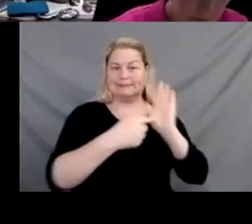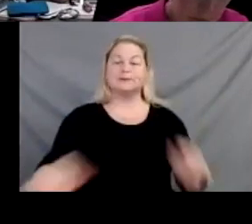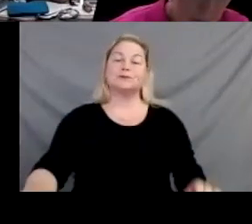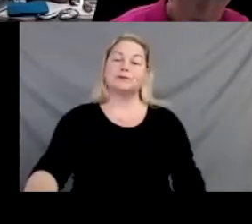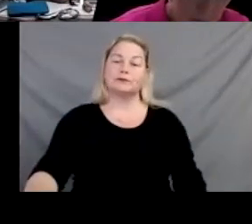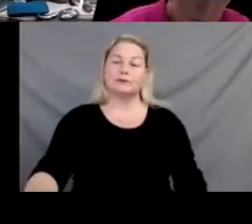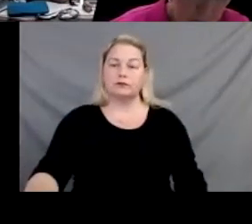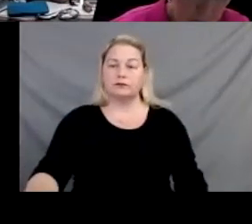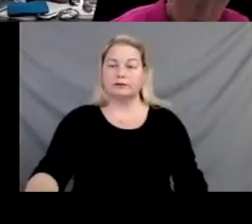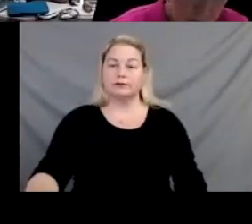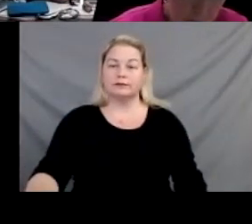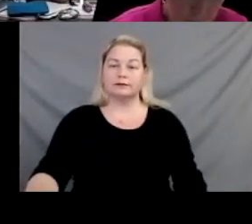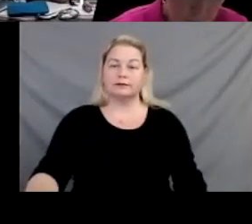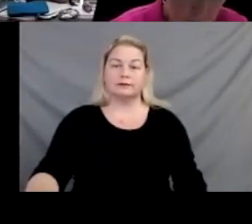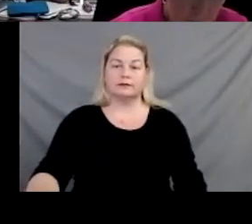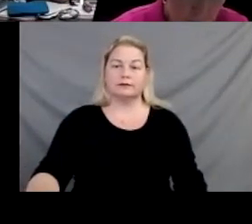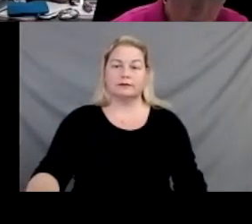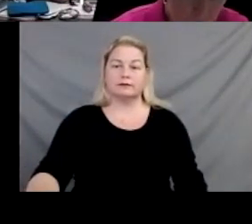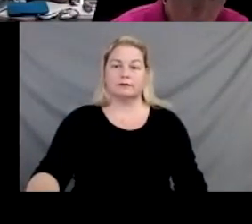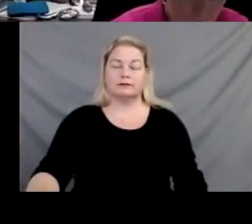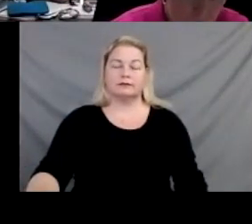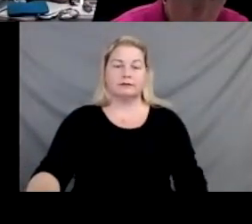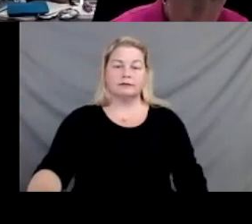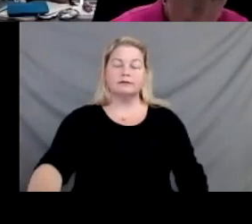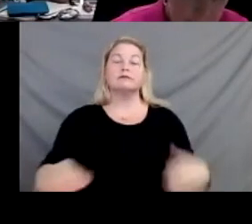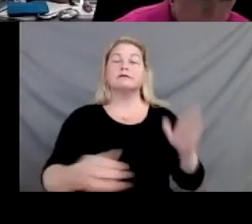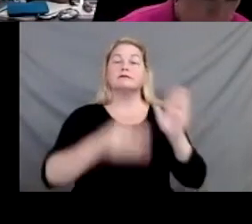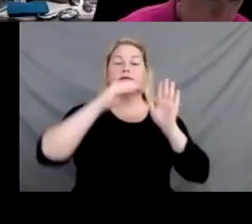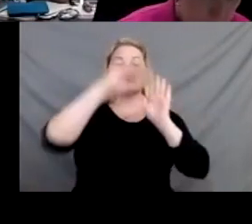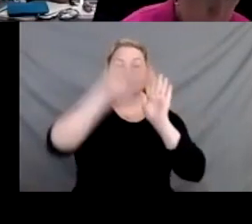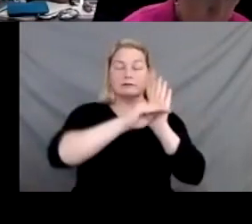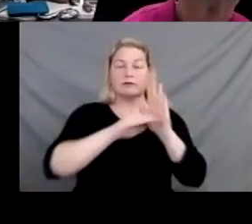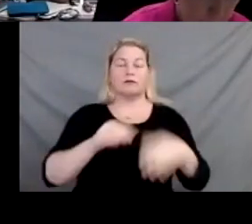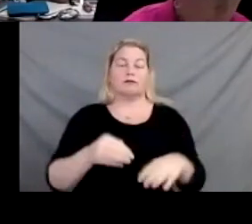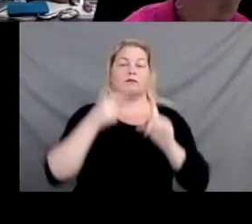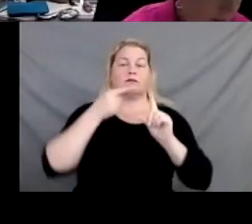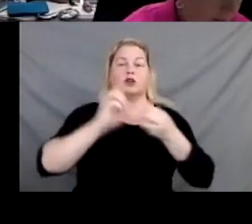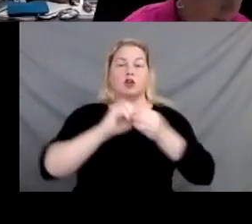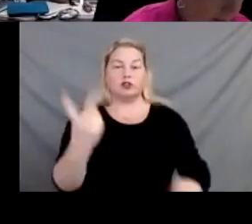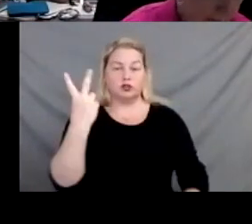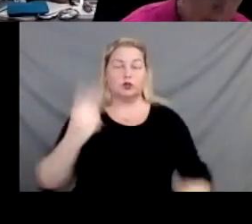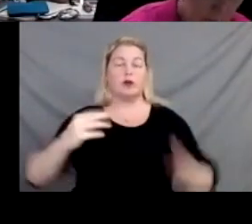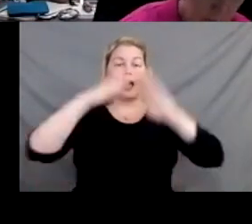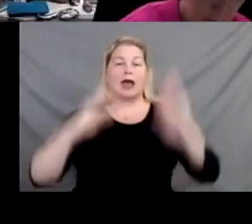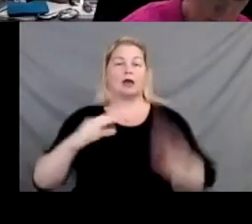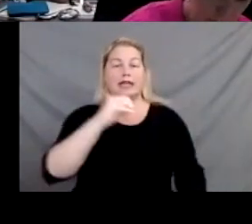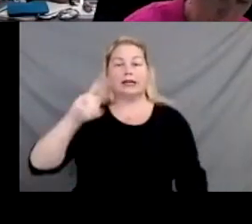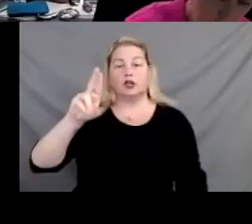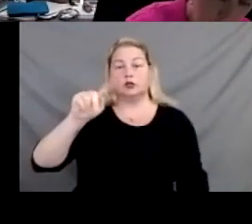In priority 2, housing and utility assistance, we added $2